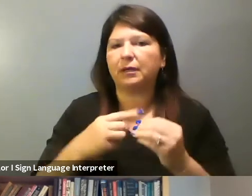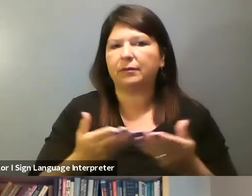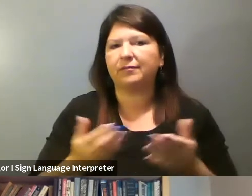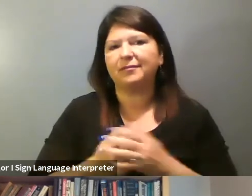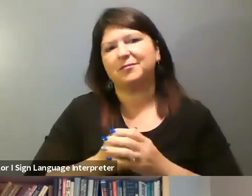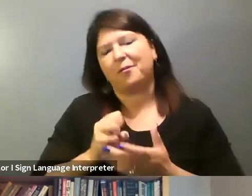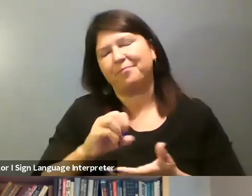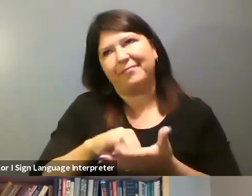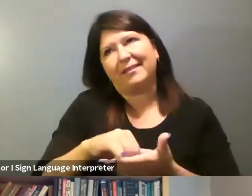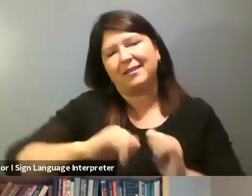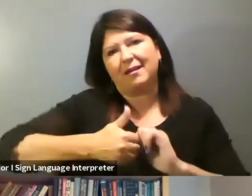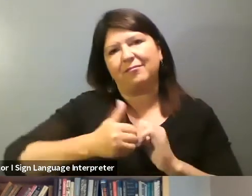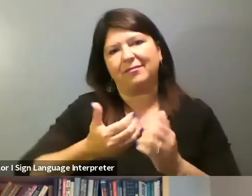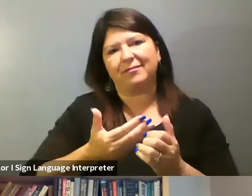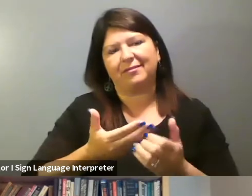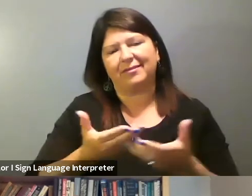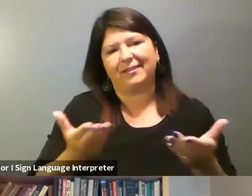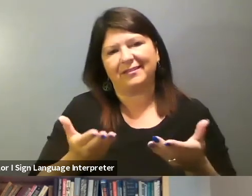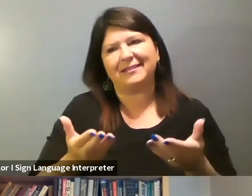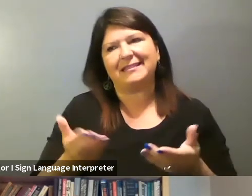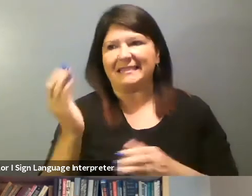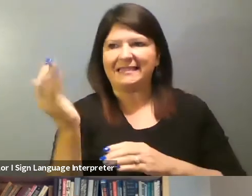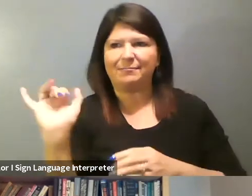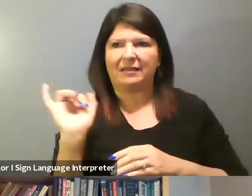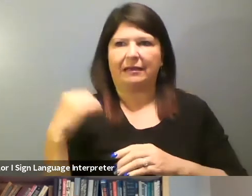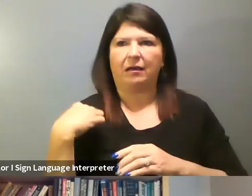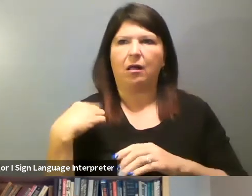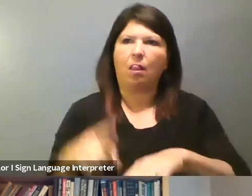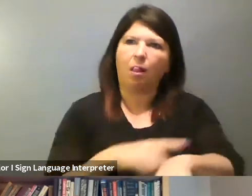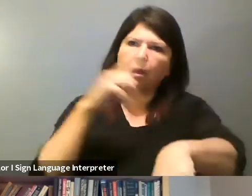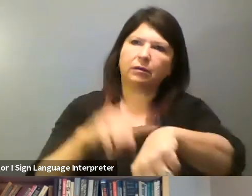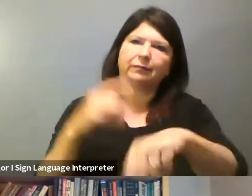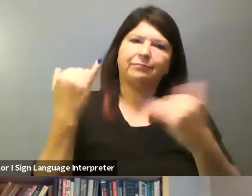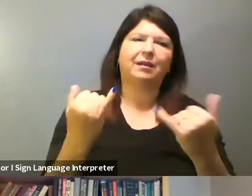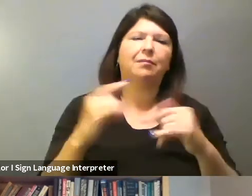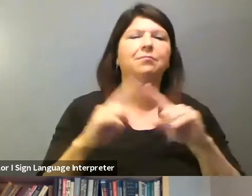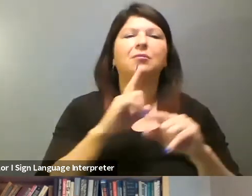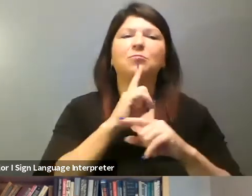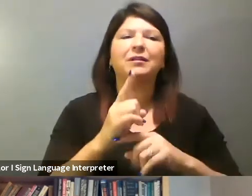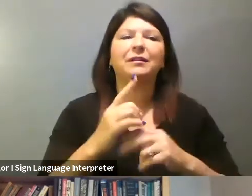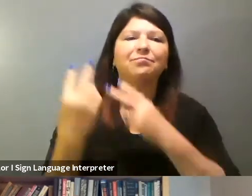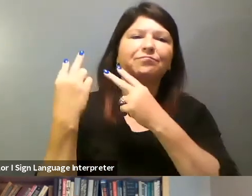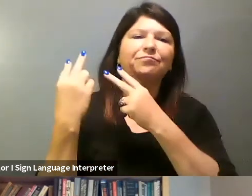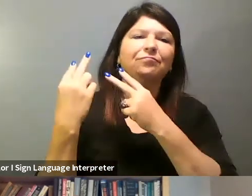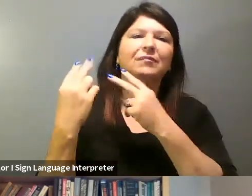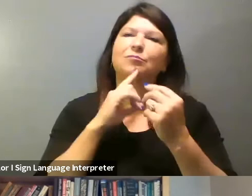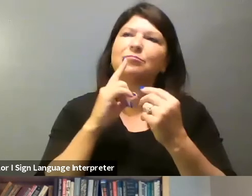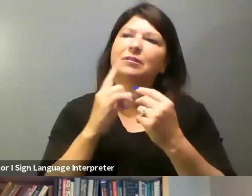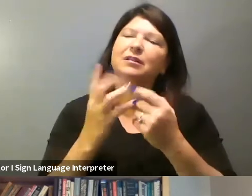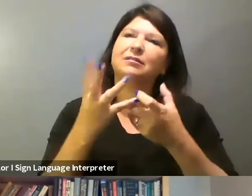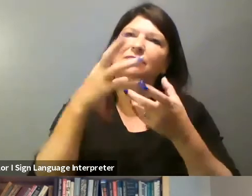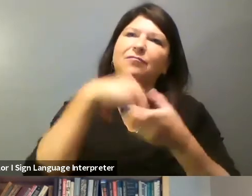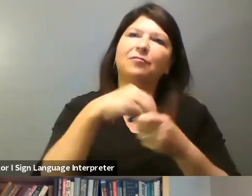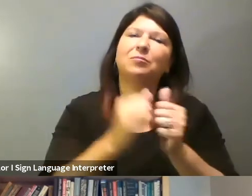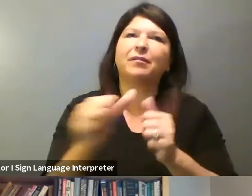that's just how it seems long now, but in retrospect, it was just part of what I was, you know, I was doing other things and it was just sort of happening.